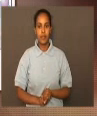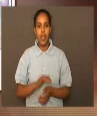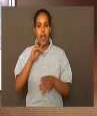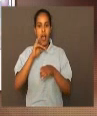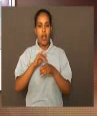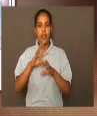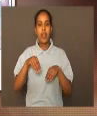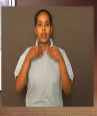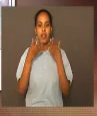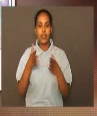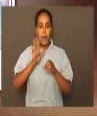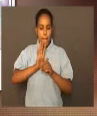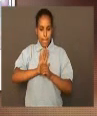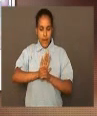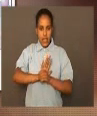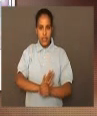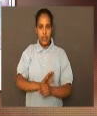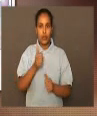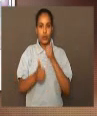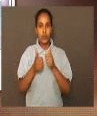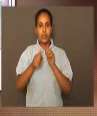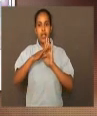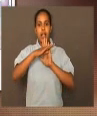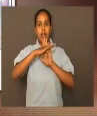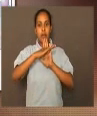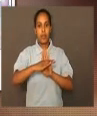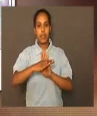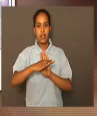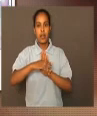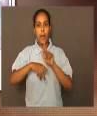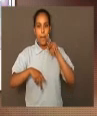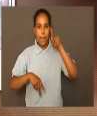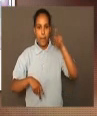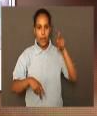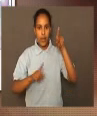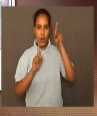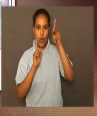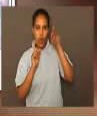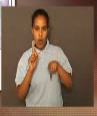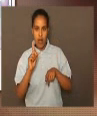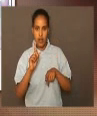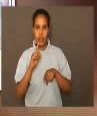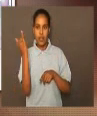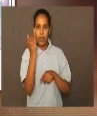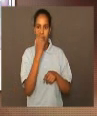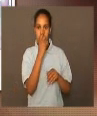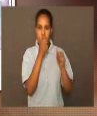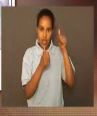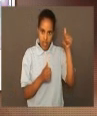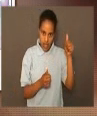At a given pressure, which is represented as P1 in image